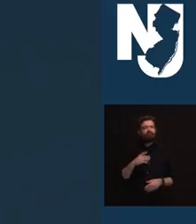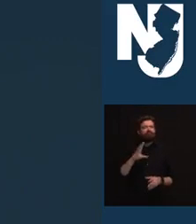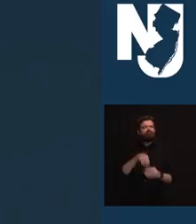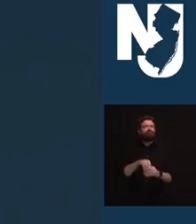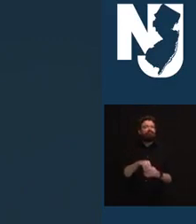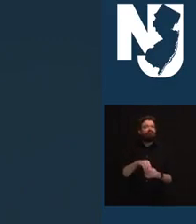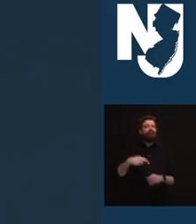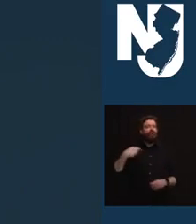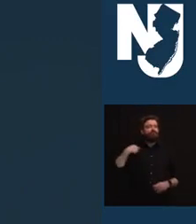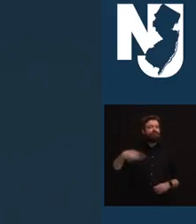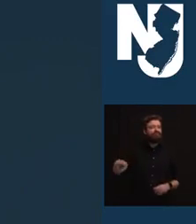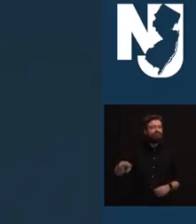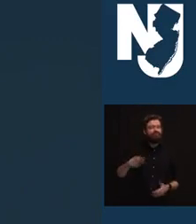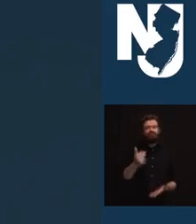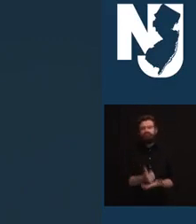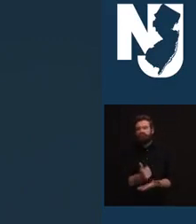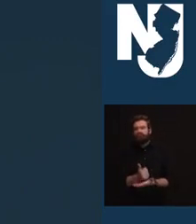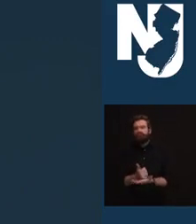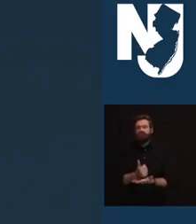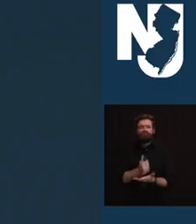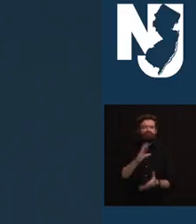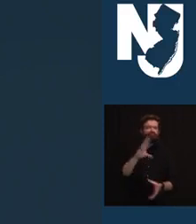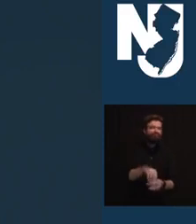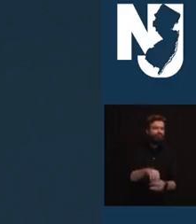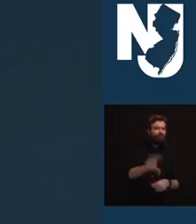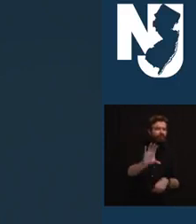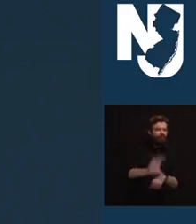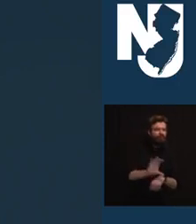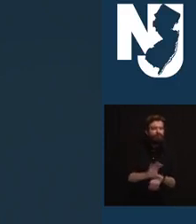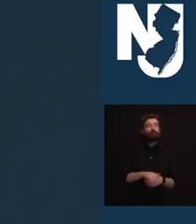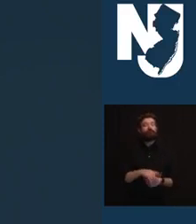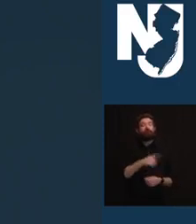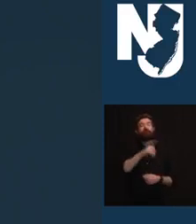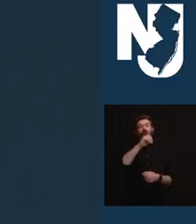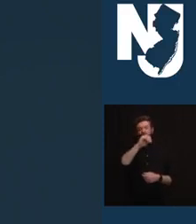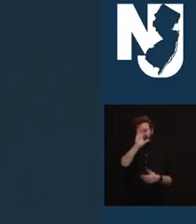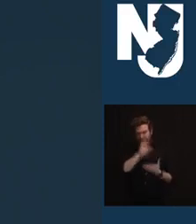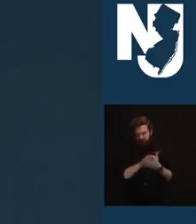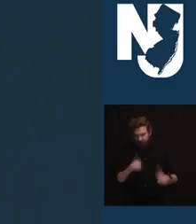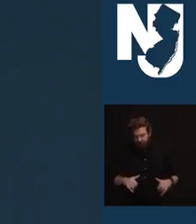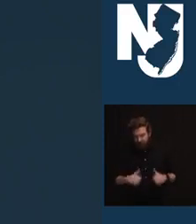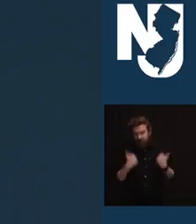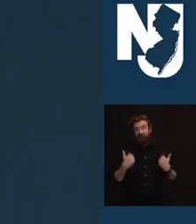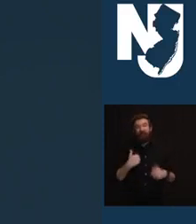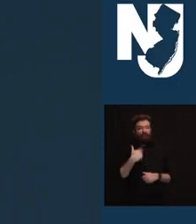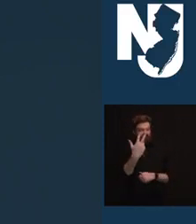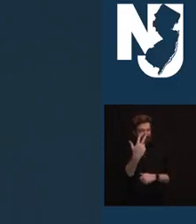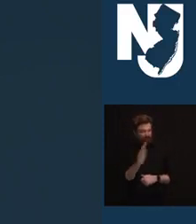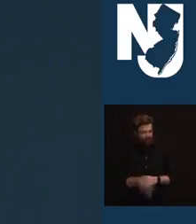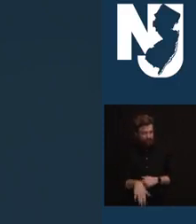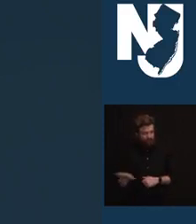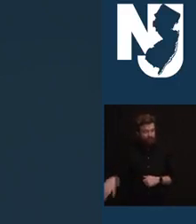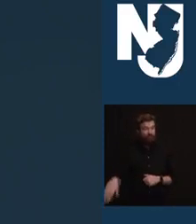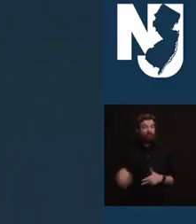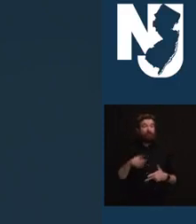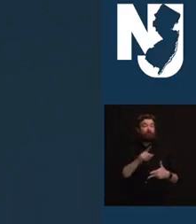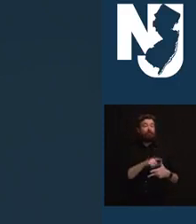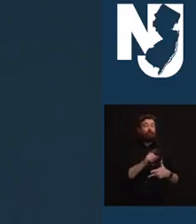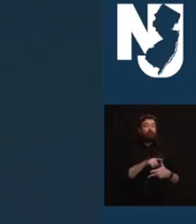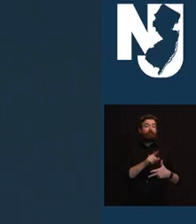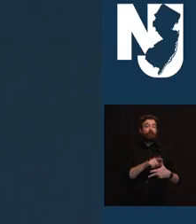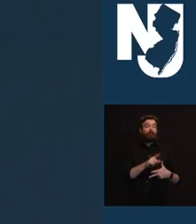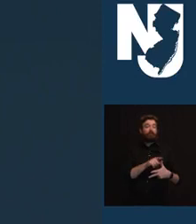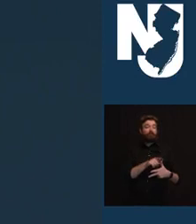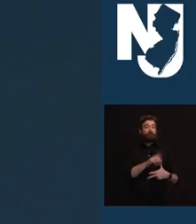behind her husband, William, her 3 children, and this one cuts close to home, one of whom is Olivia Glenn, who's a colleague of